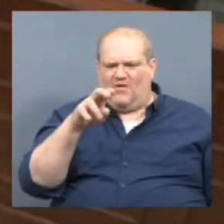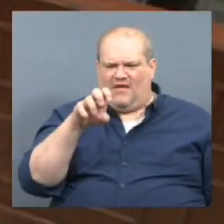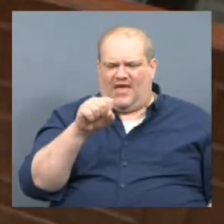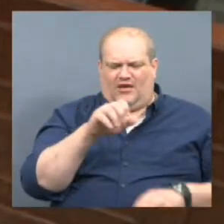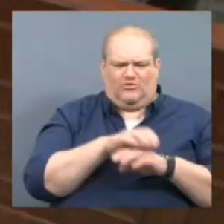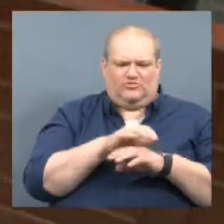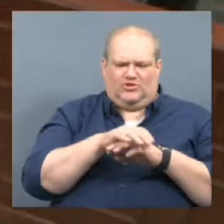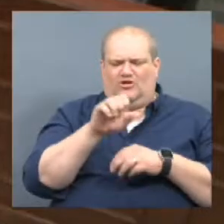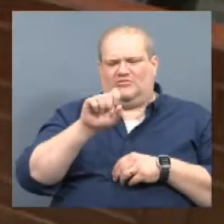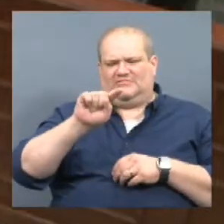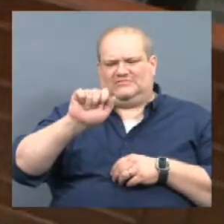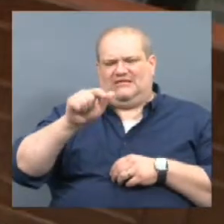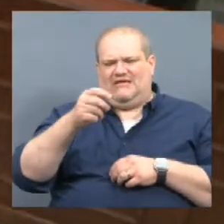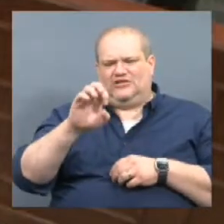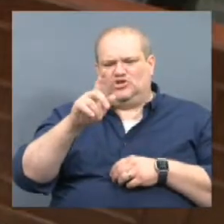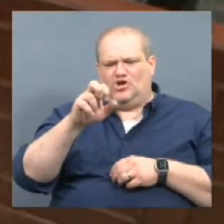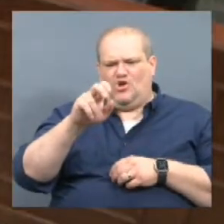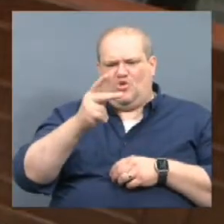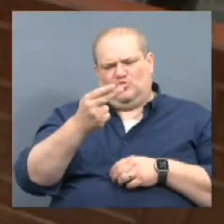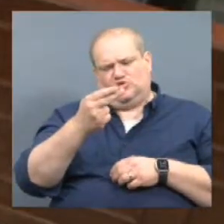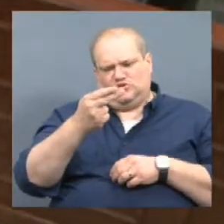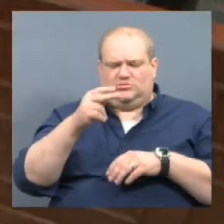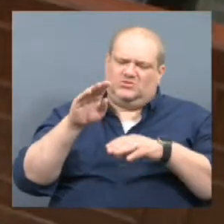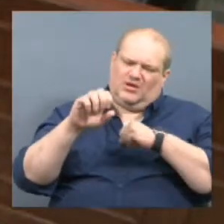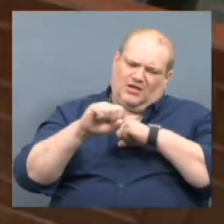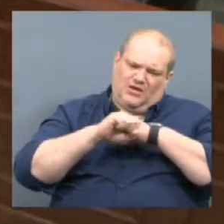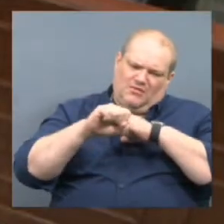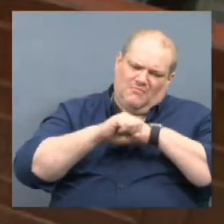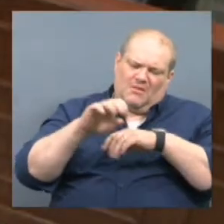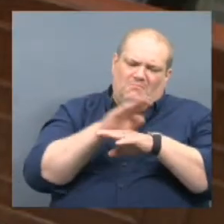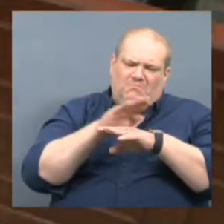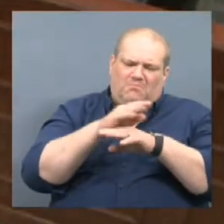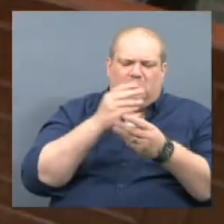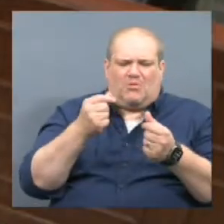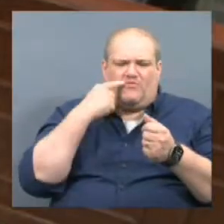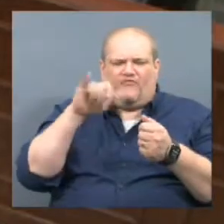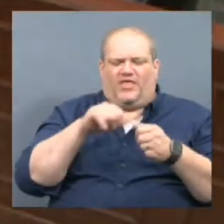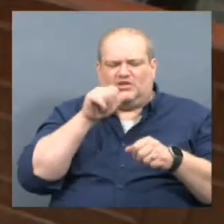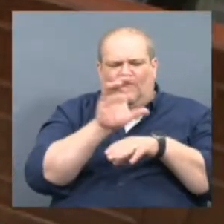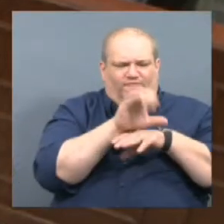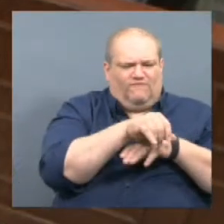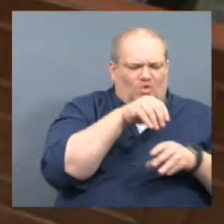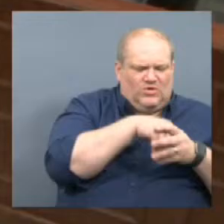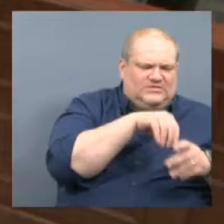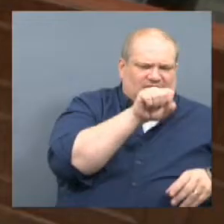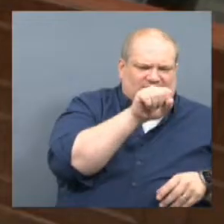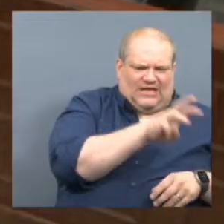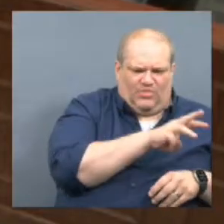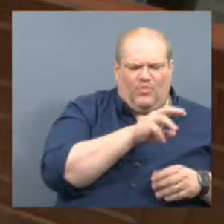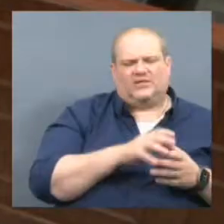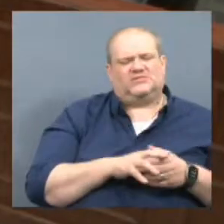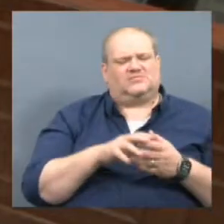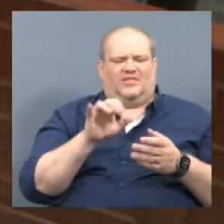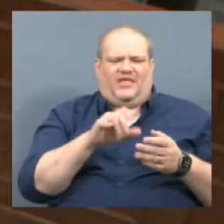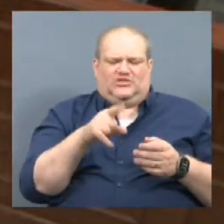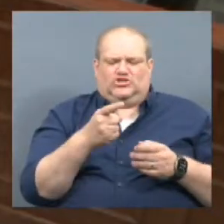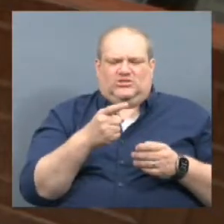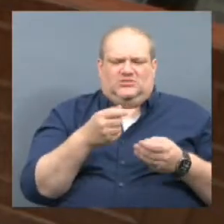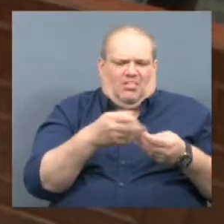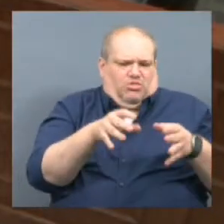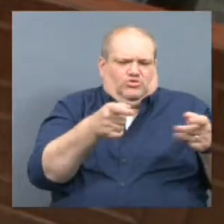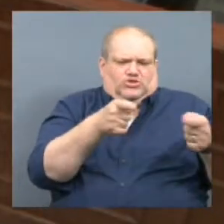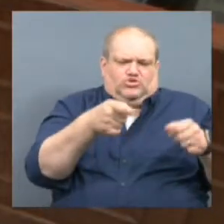I passed it today. Commercial property for that. Don't just jam it in Southwest. It's just getting out of